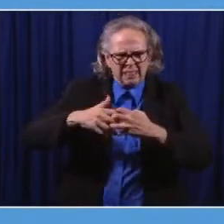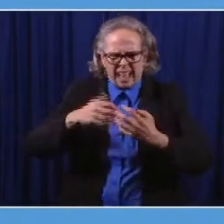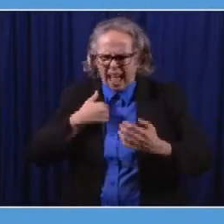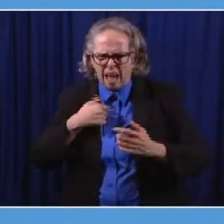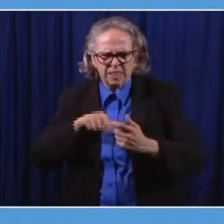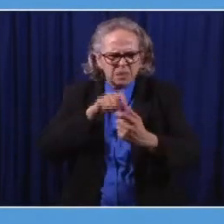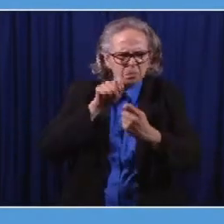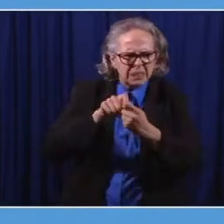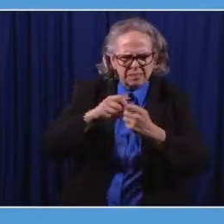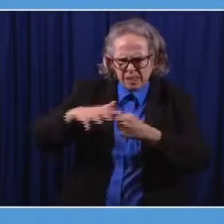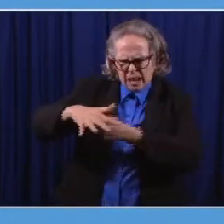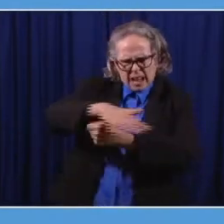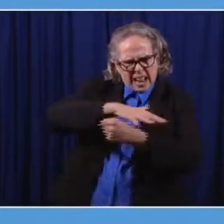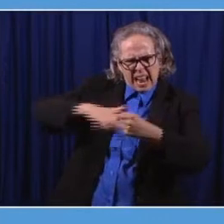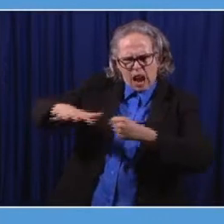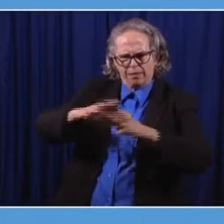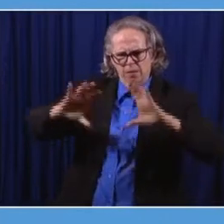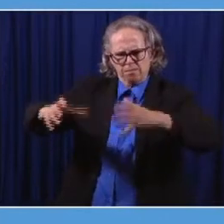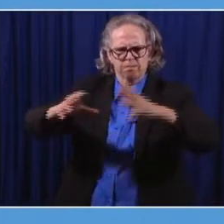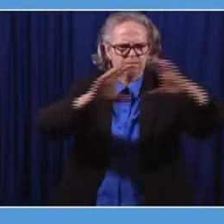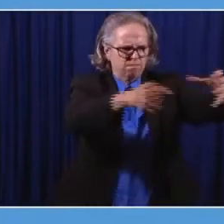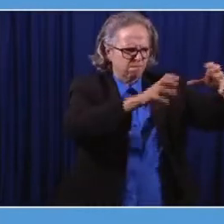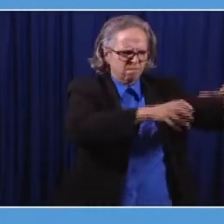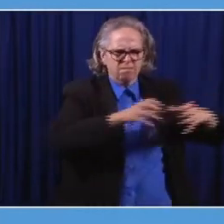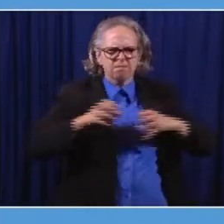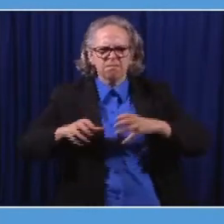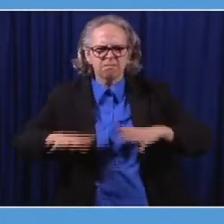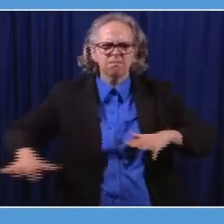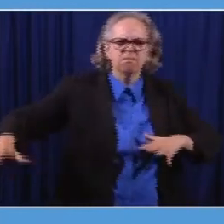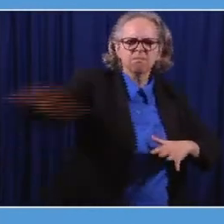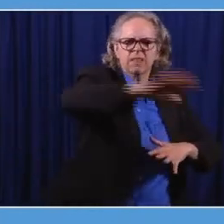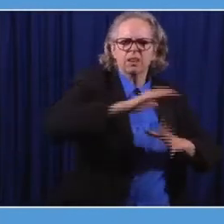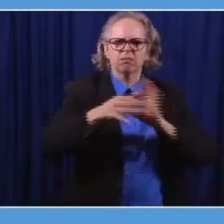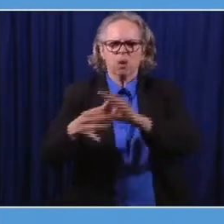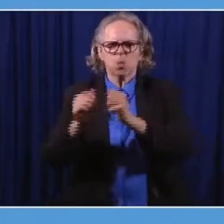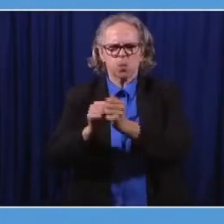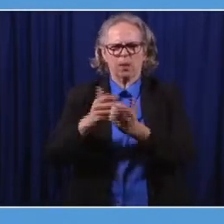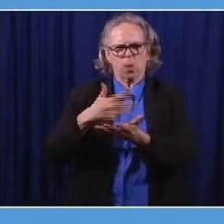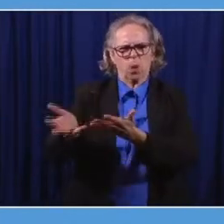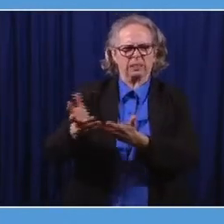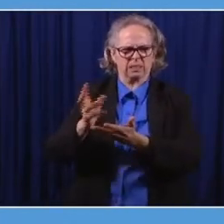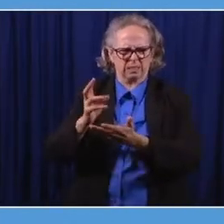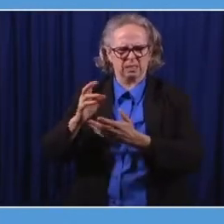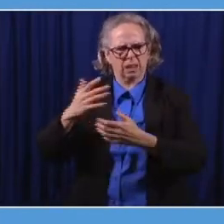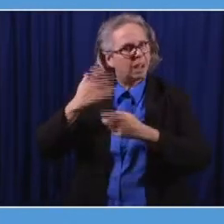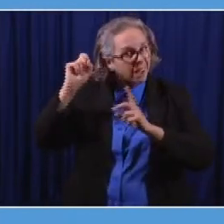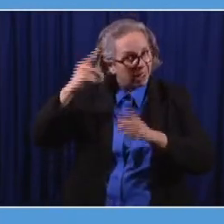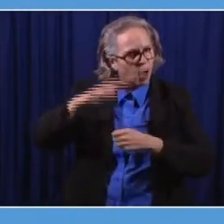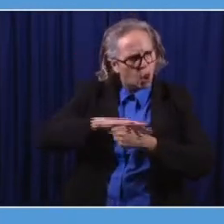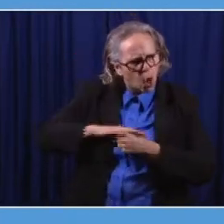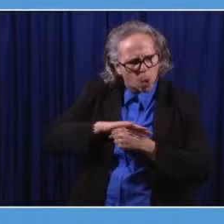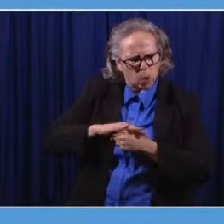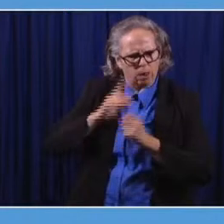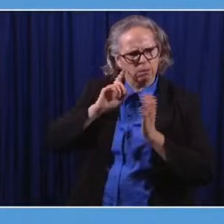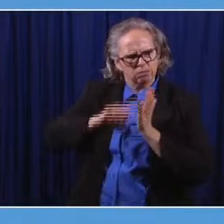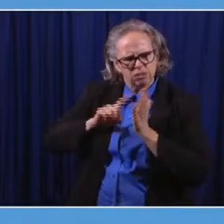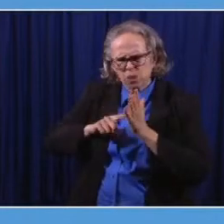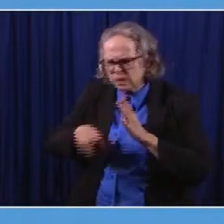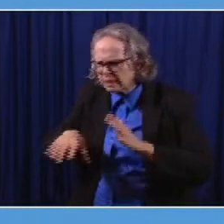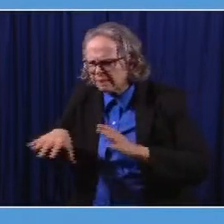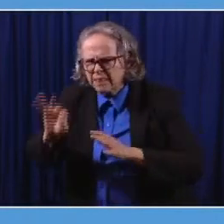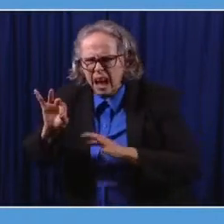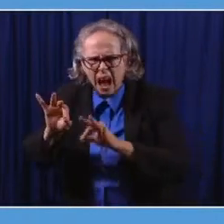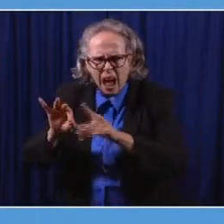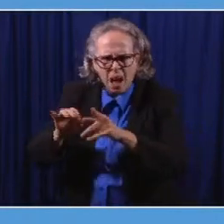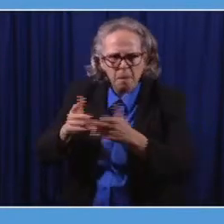community level measures that can be used to determine if a local surge in COVID-19 cases might be imminent or may be imminent. Along